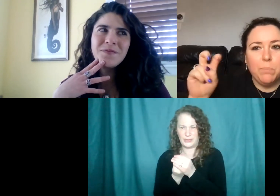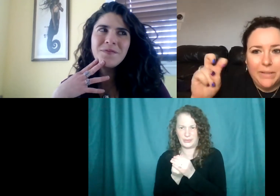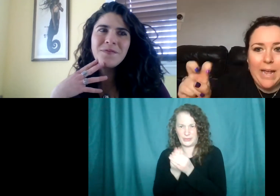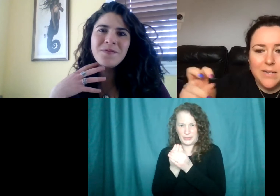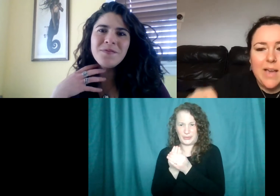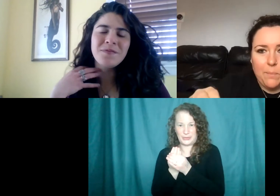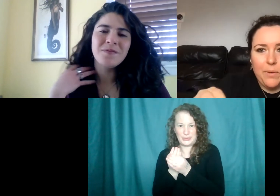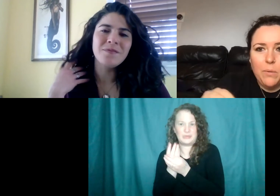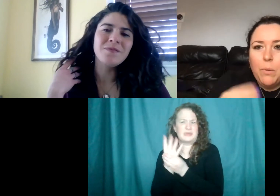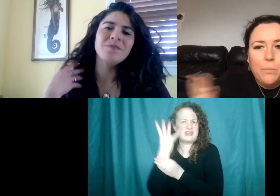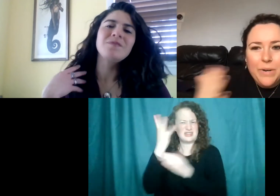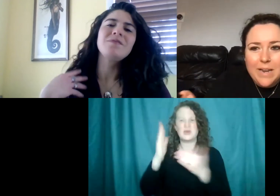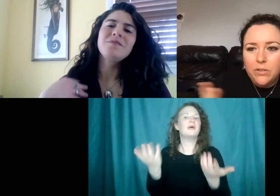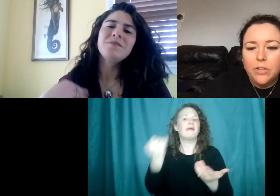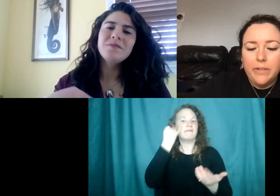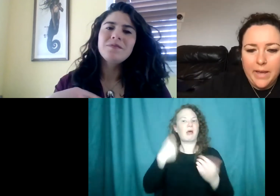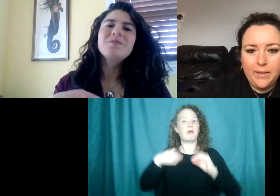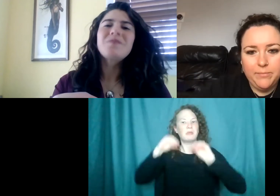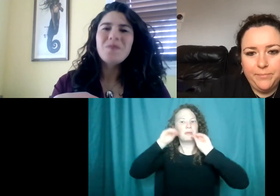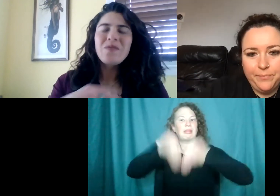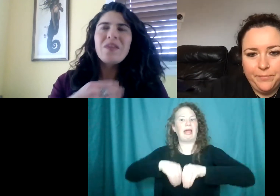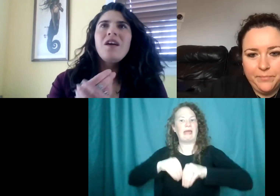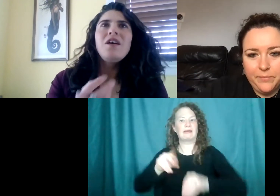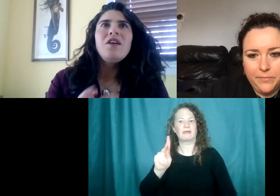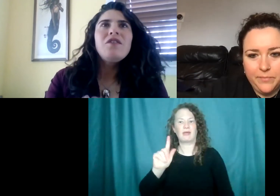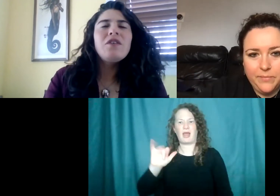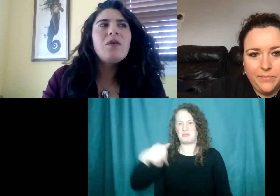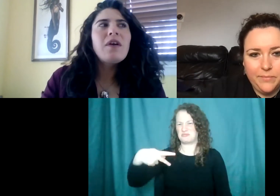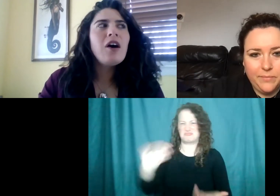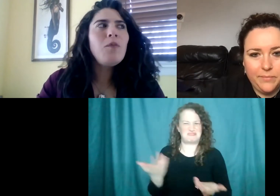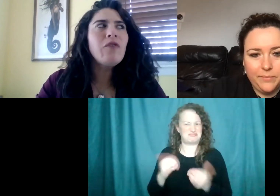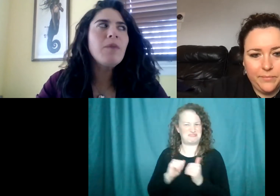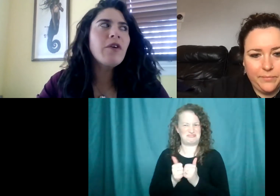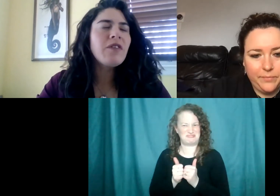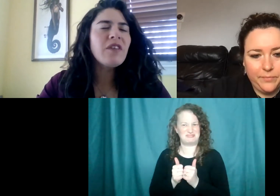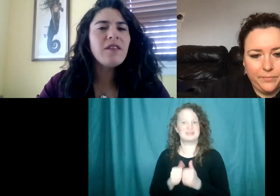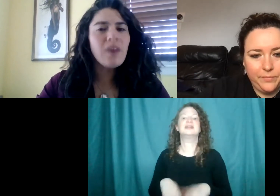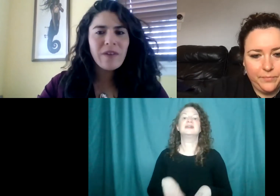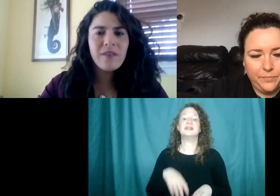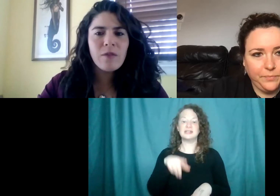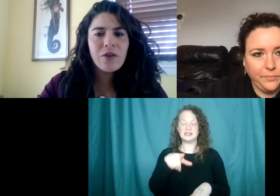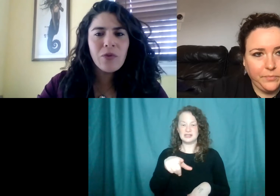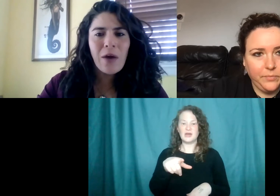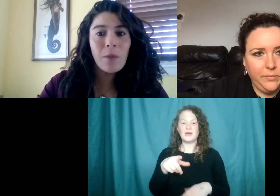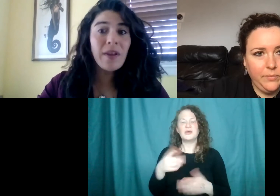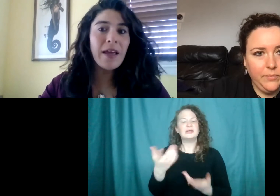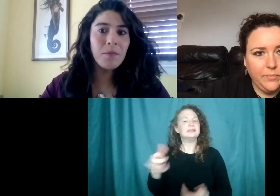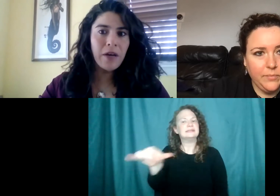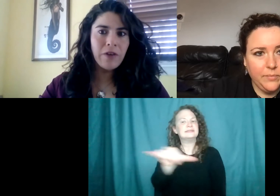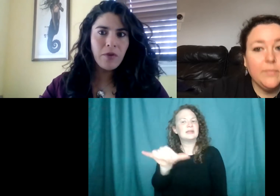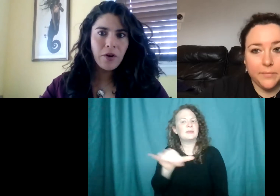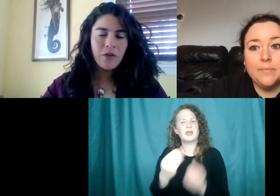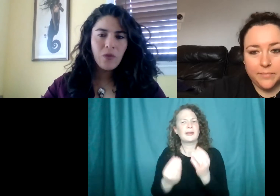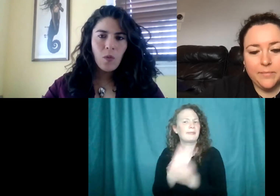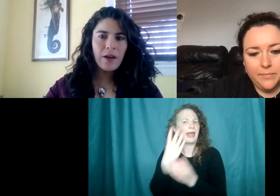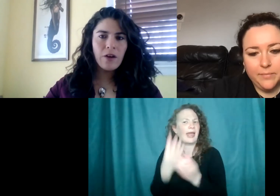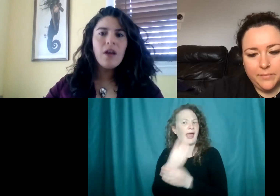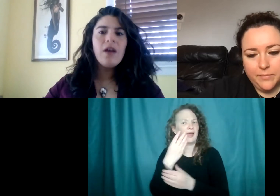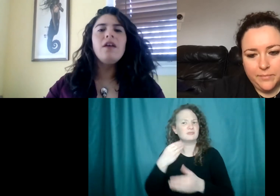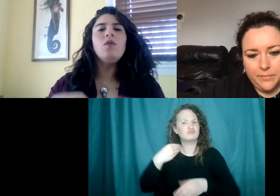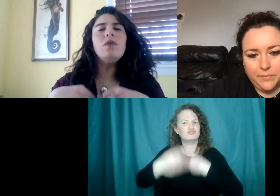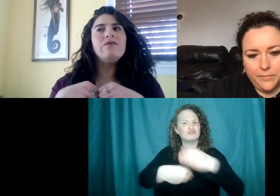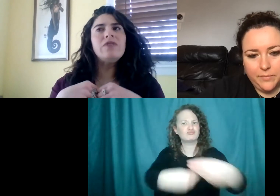were to plant kelp, what does that all look like? So kelp reproduces somewhat similar to how a plant might reproduce,